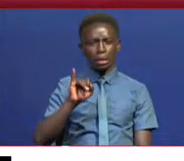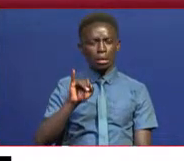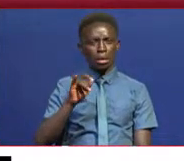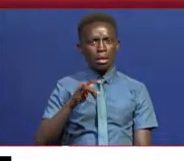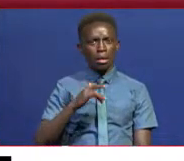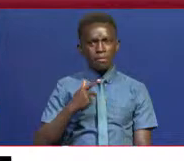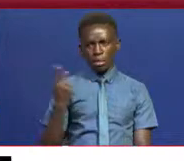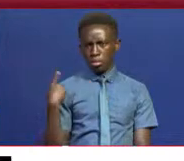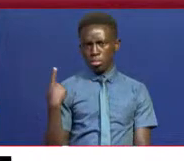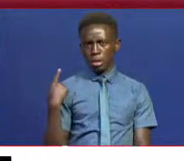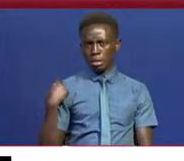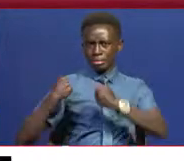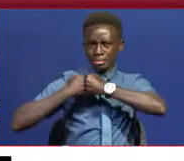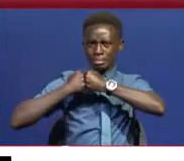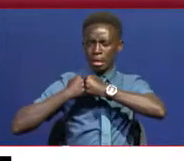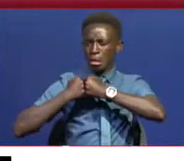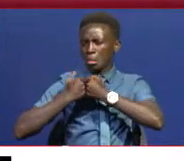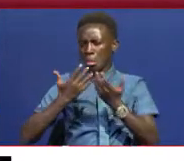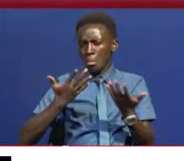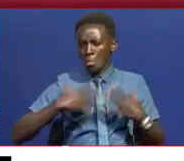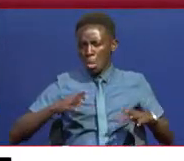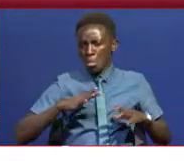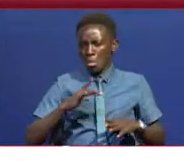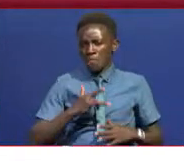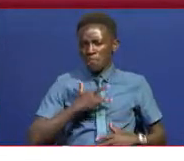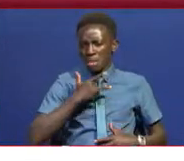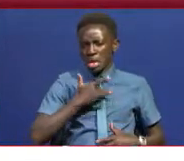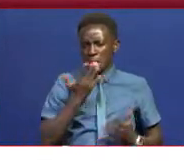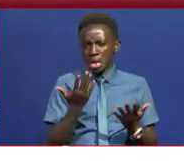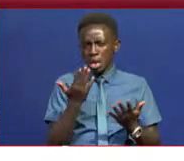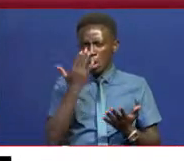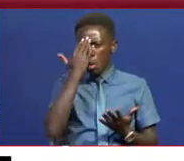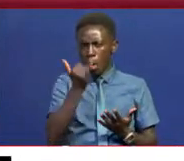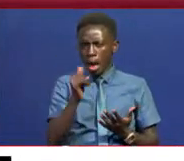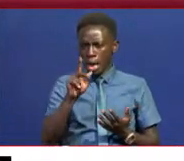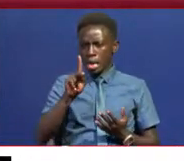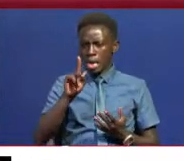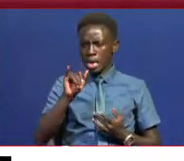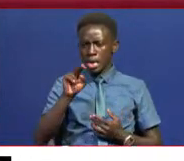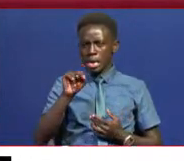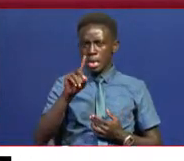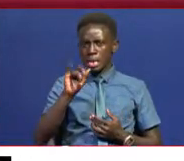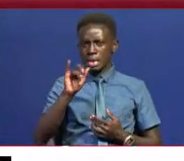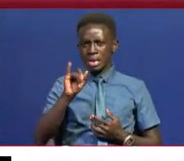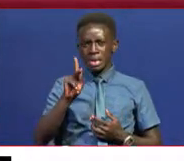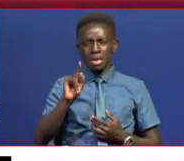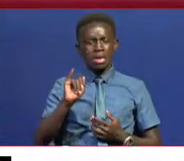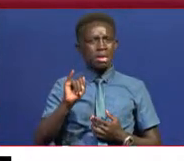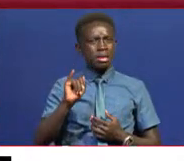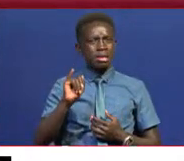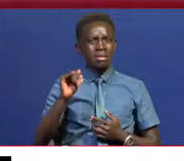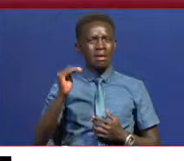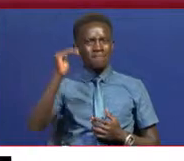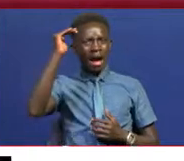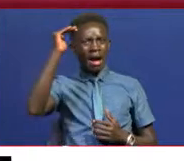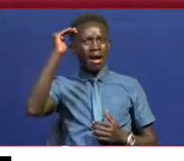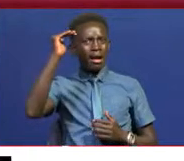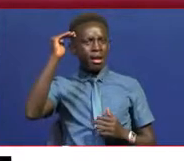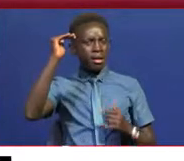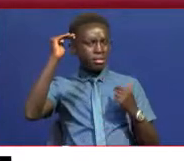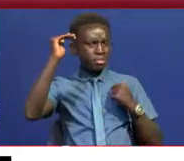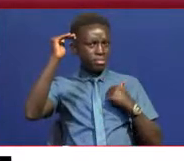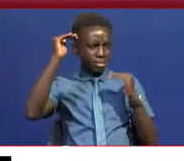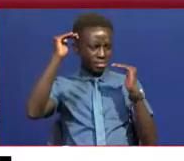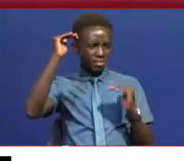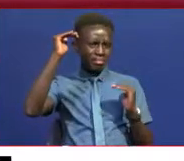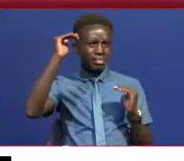I could be disadvantaged because Professor Kindiki ako pale na mimi niko pale. So a lot